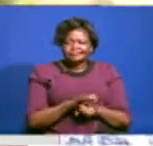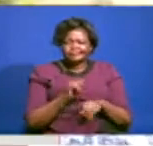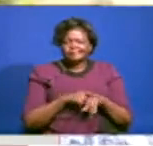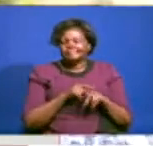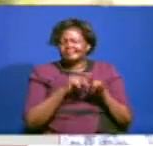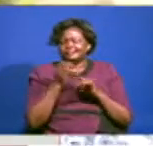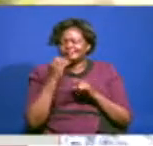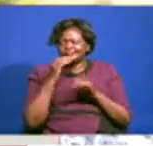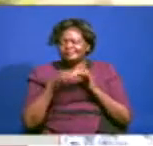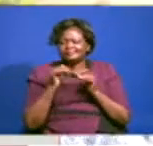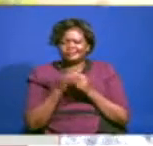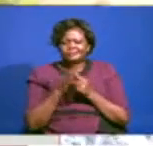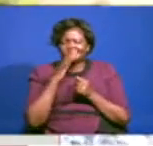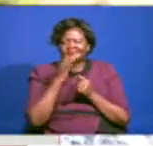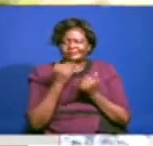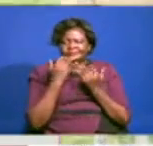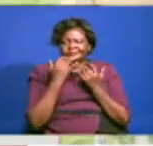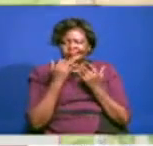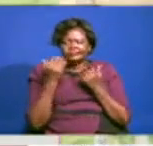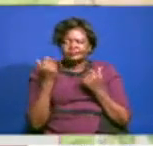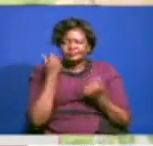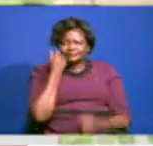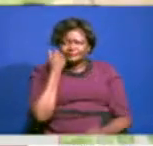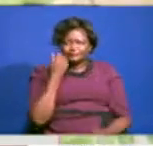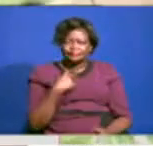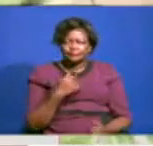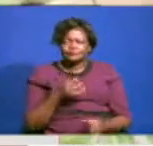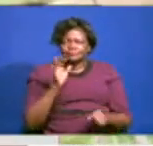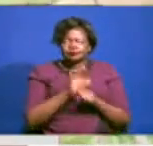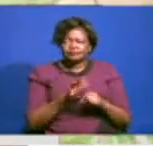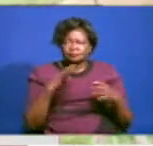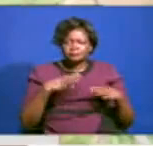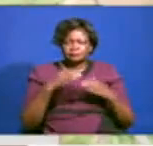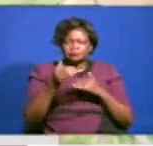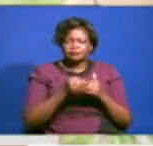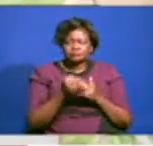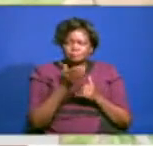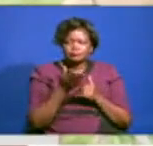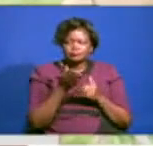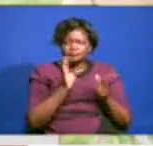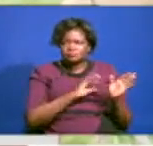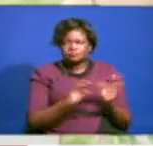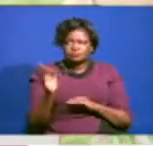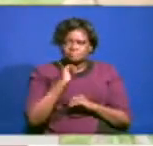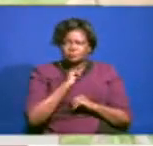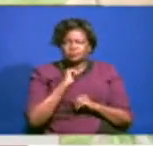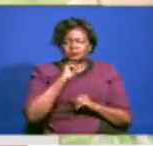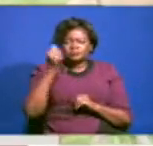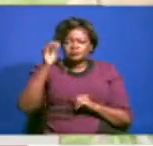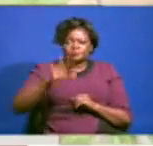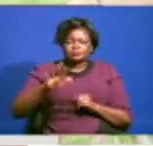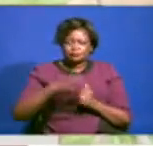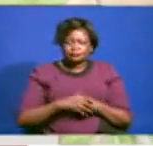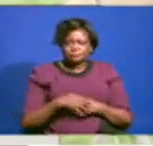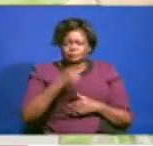ama hii harufu ikiingia watu inaleta magonjwa. Wengi wao wale wako karibu na hiyo slota waliama wakaenda mahali kwingine. Juu